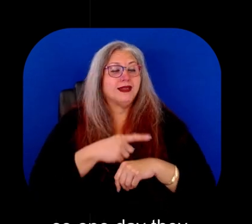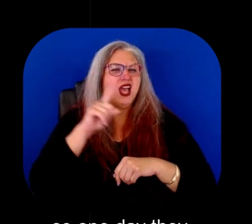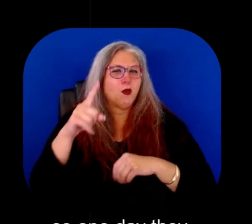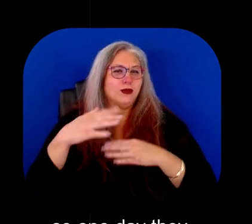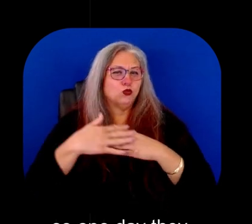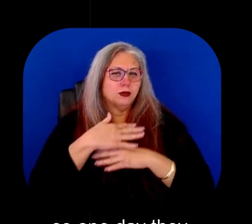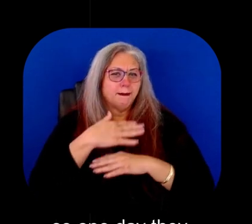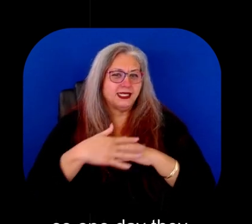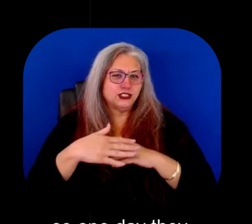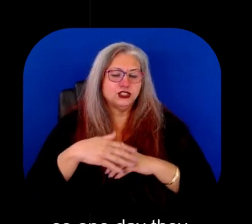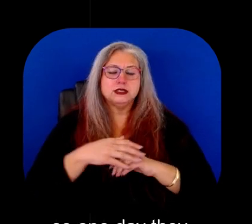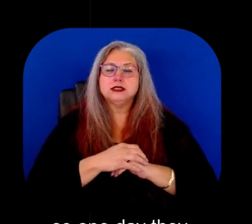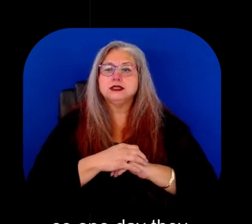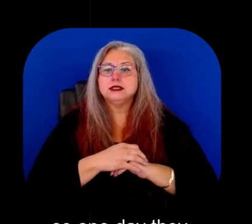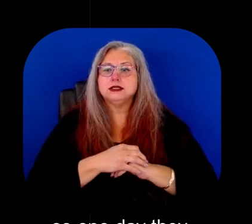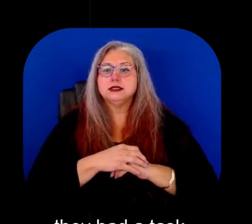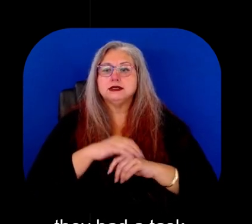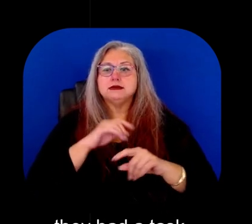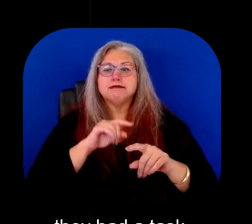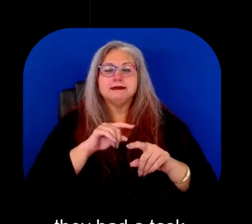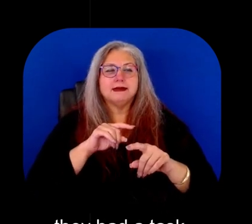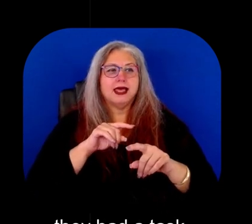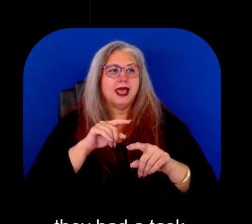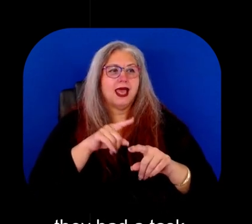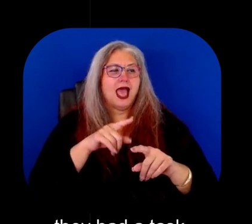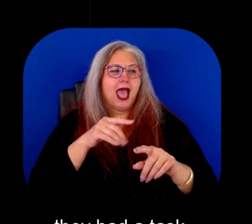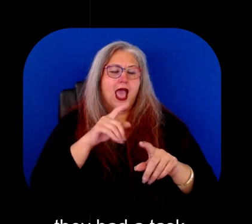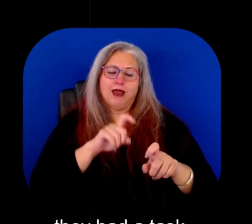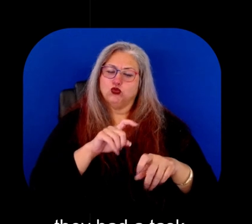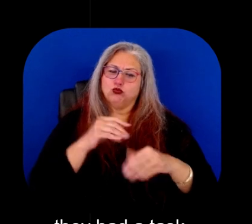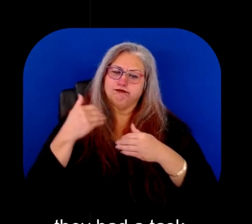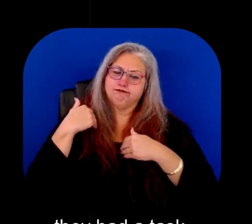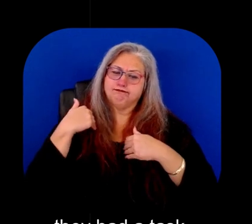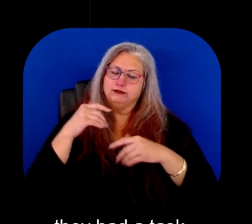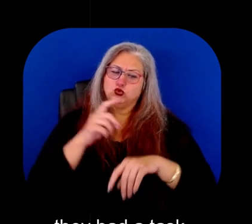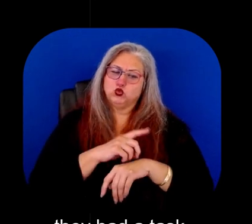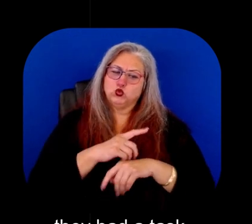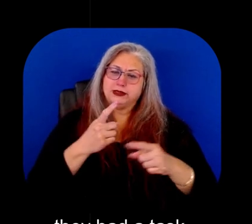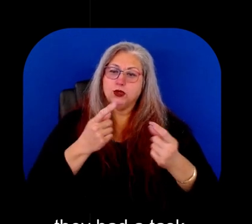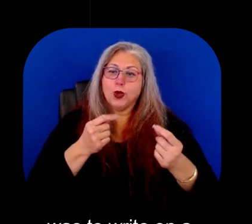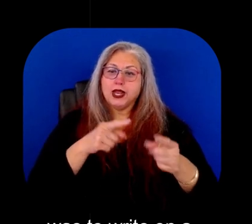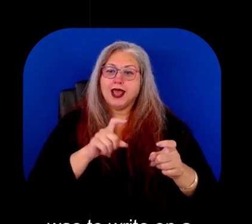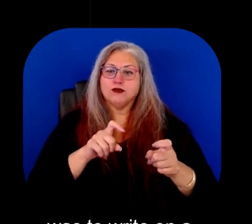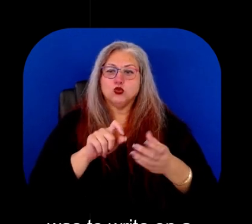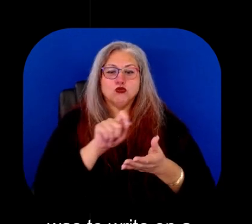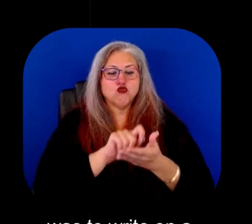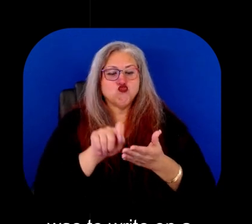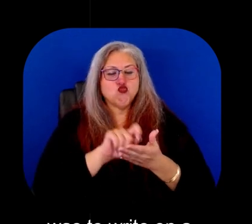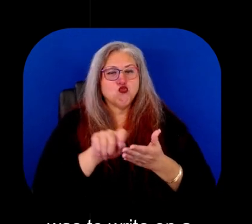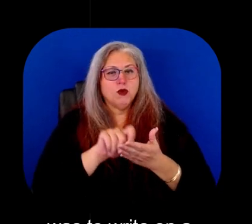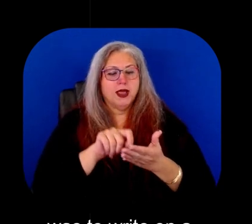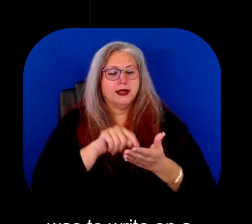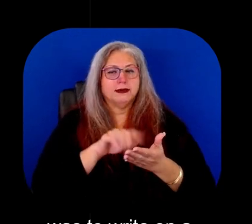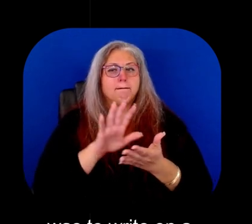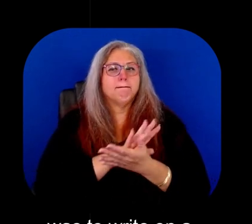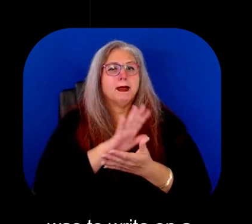the beach and they had a task to do, and which was to write